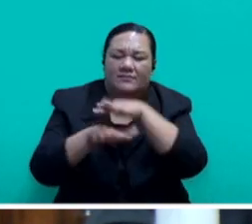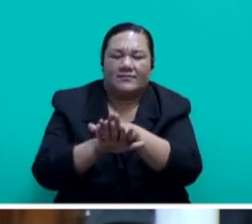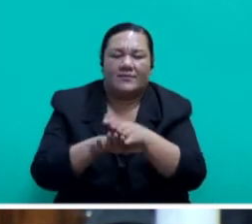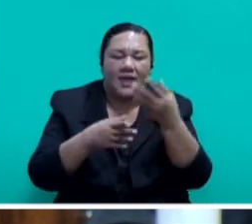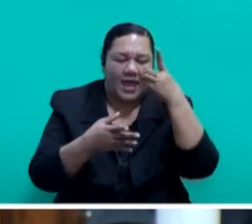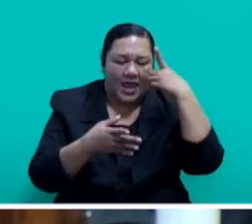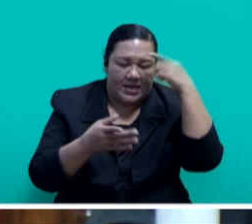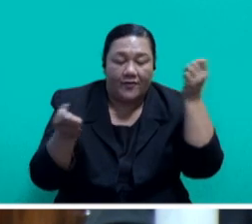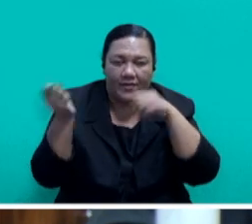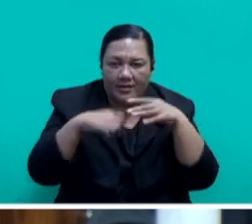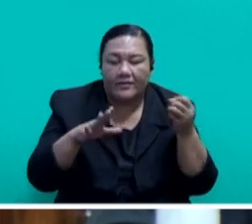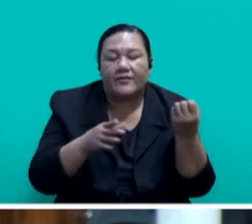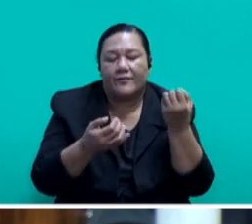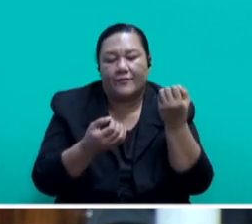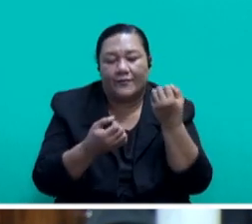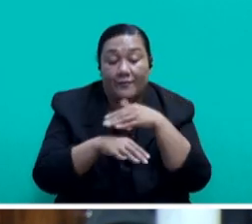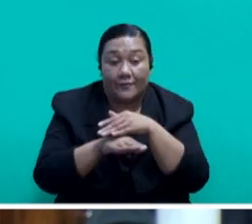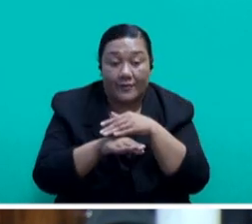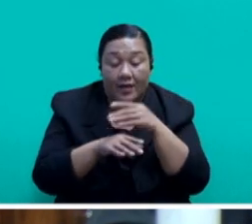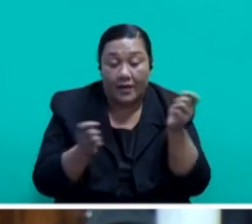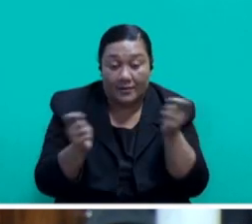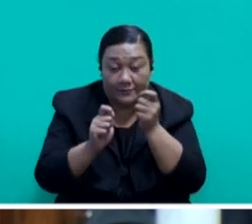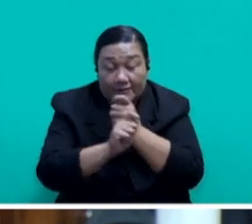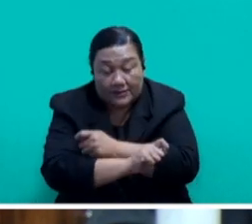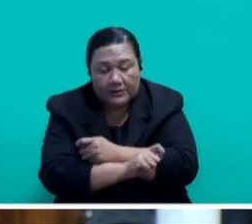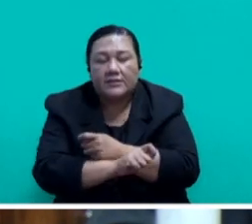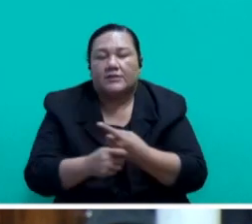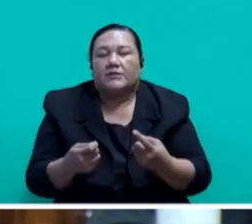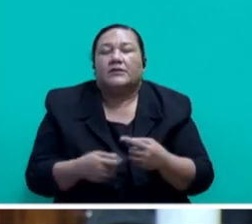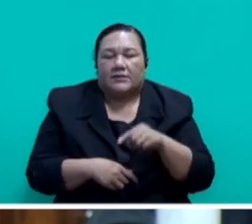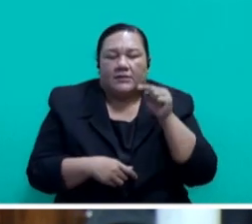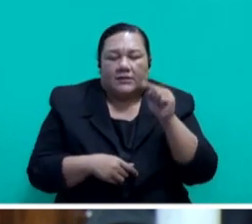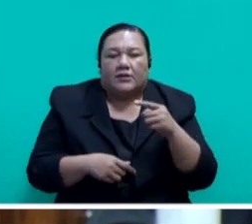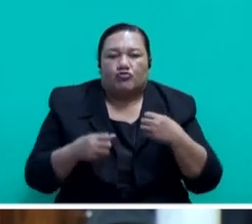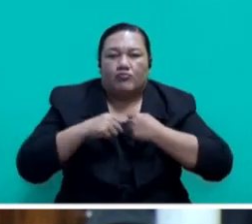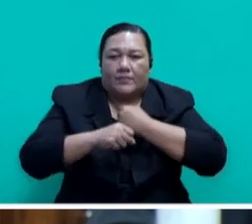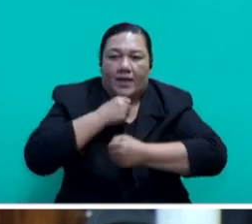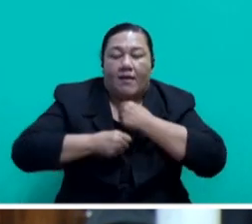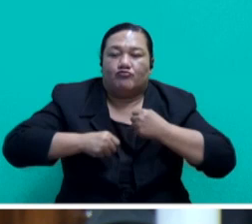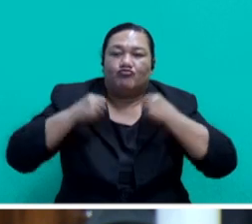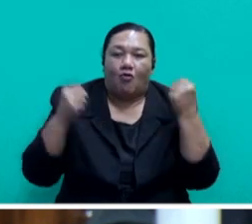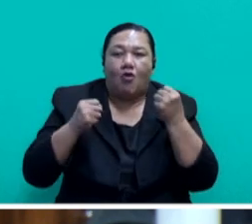together. Mr. Speaker, sir, rising debt to